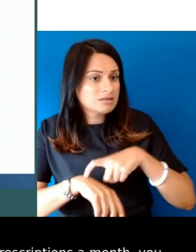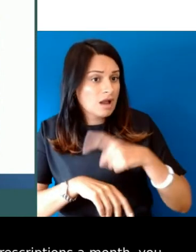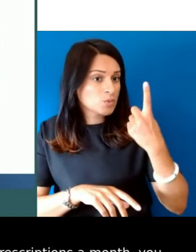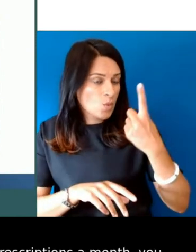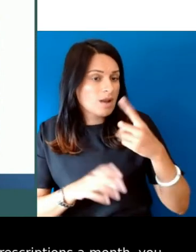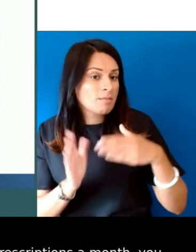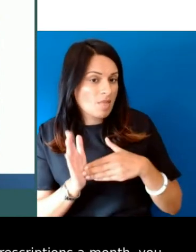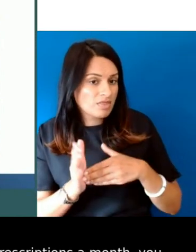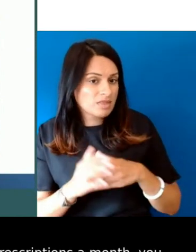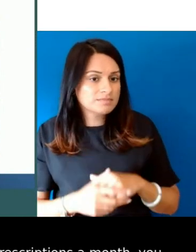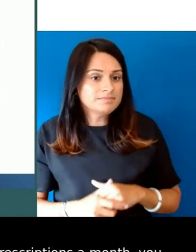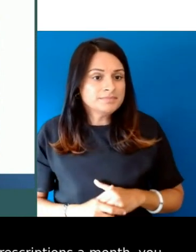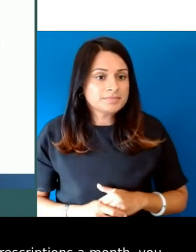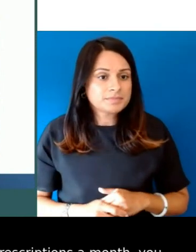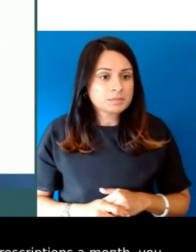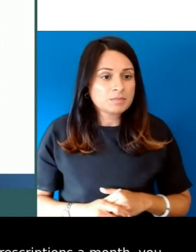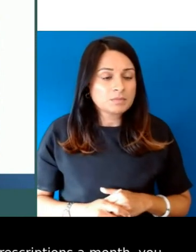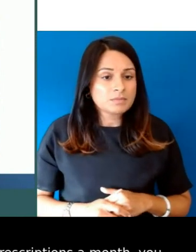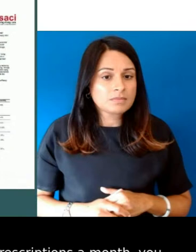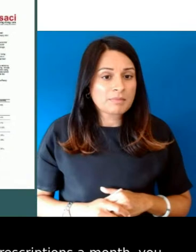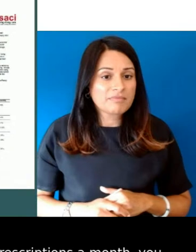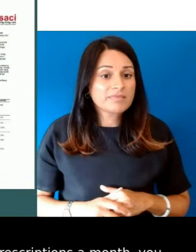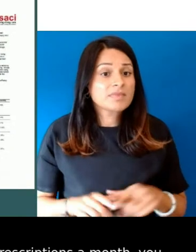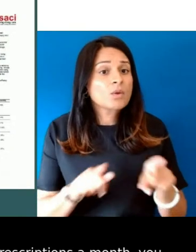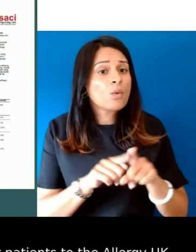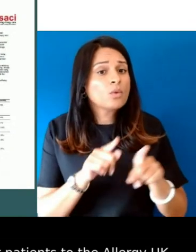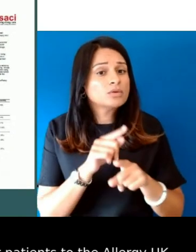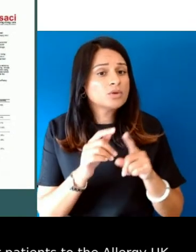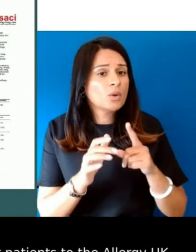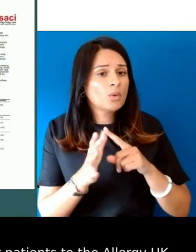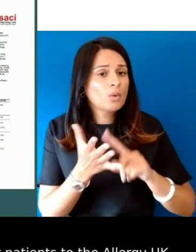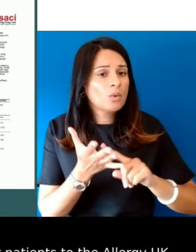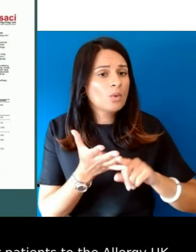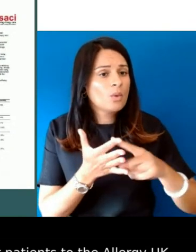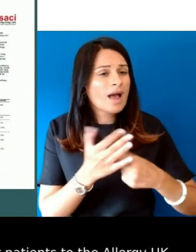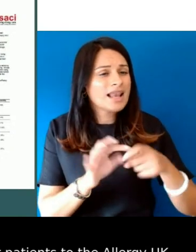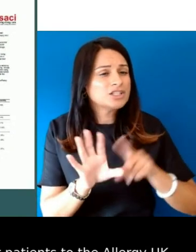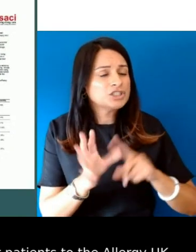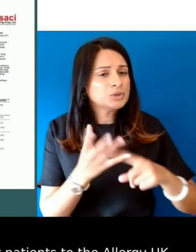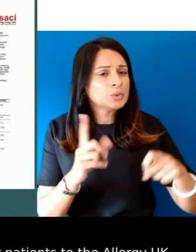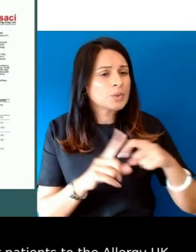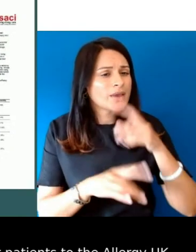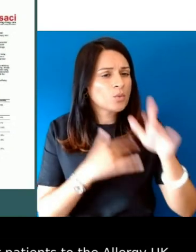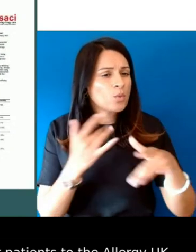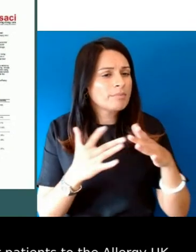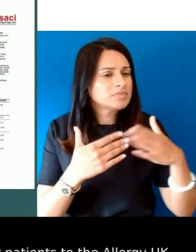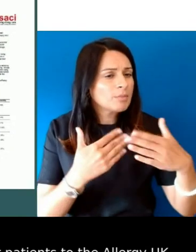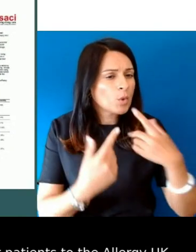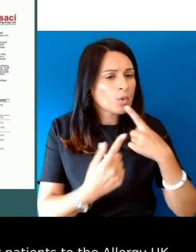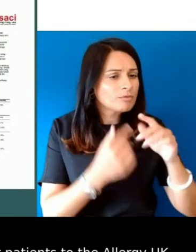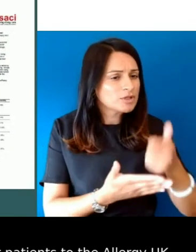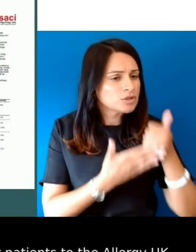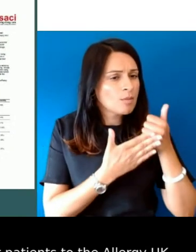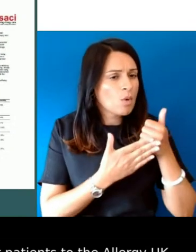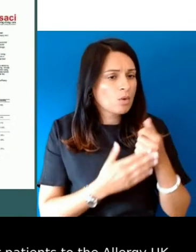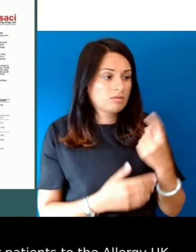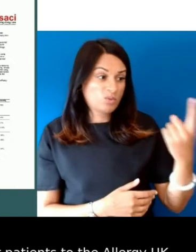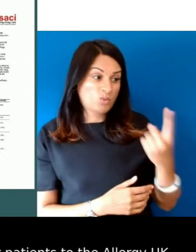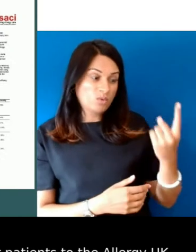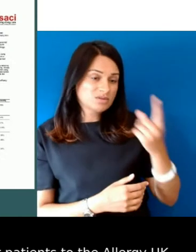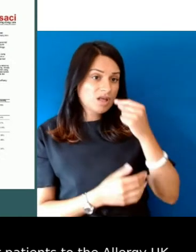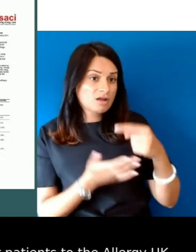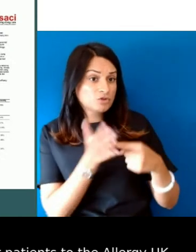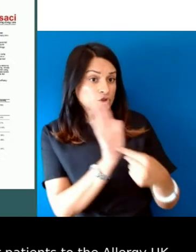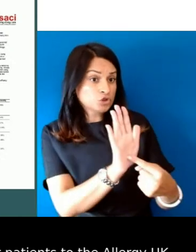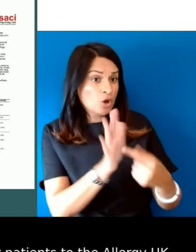allergy uk website for more information and support you can show them how to use a nasal spray and that's actually really